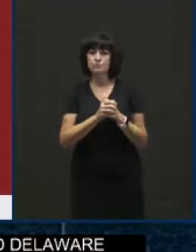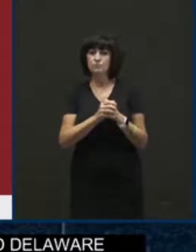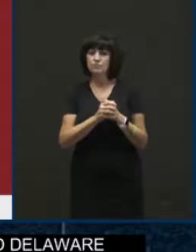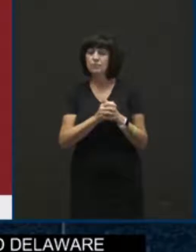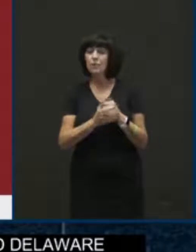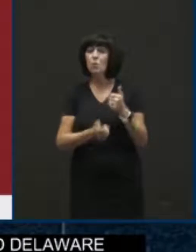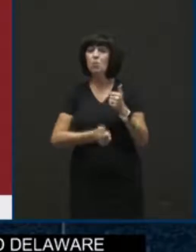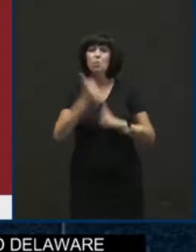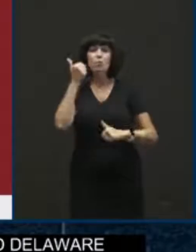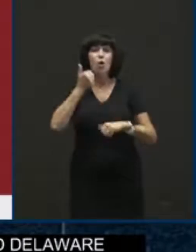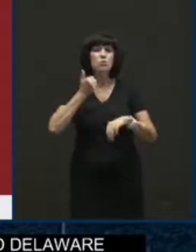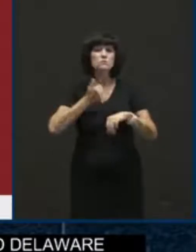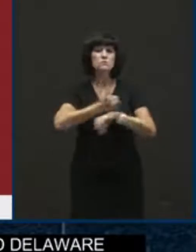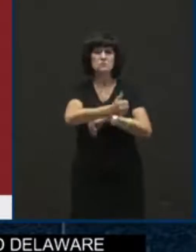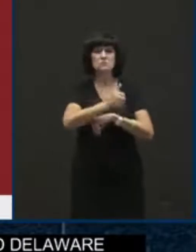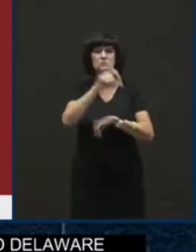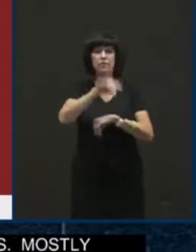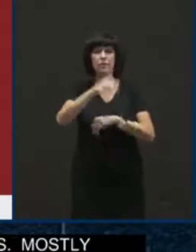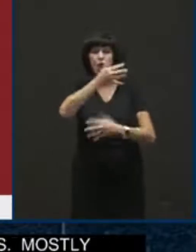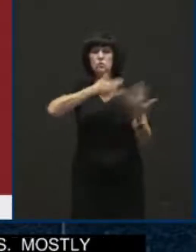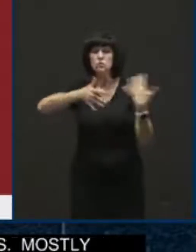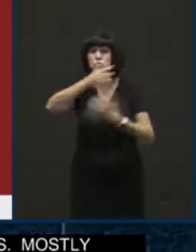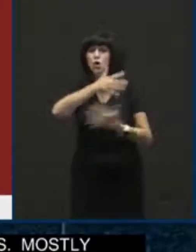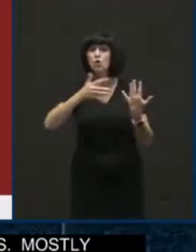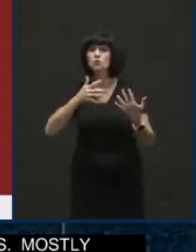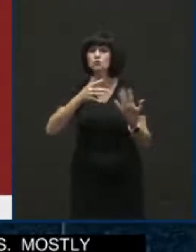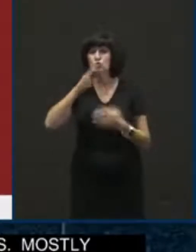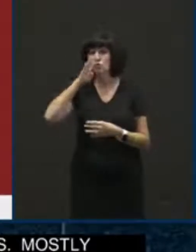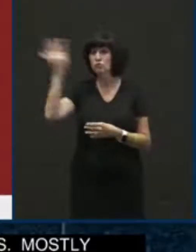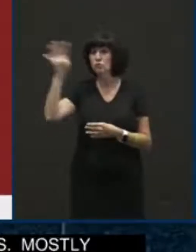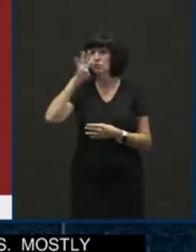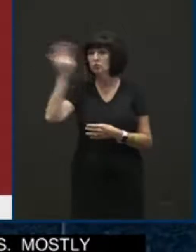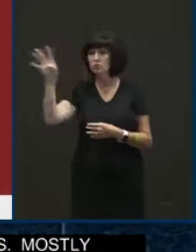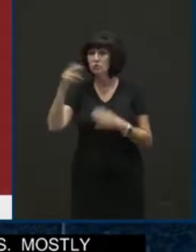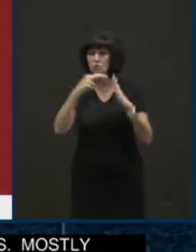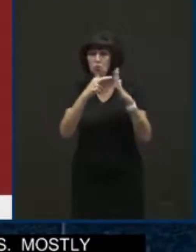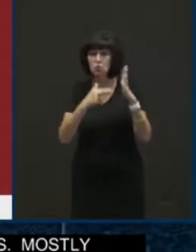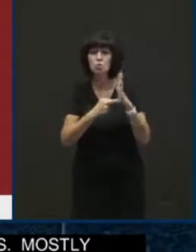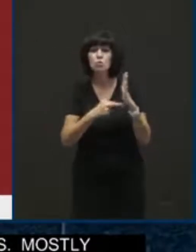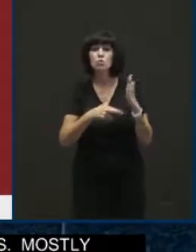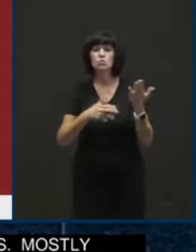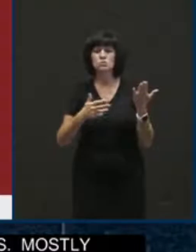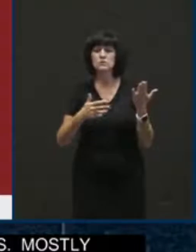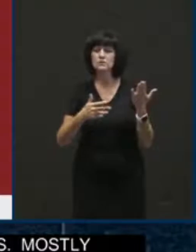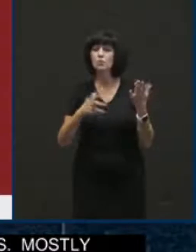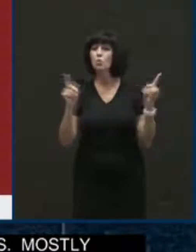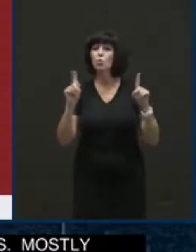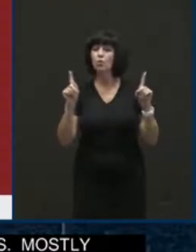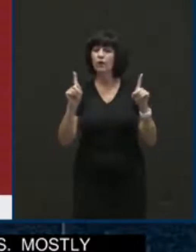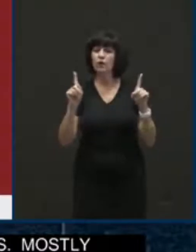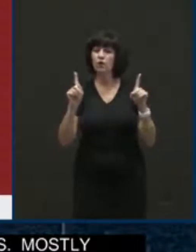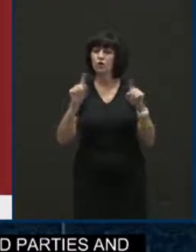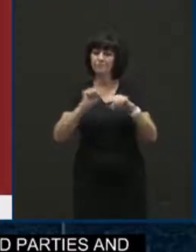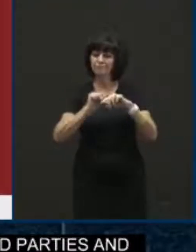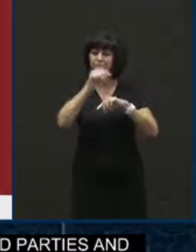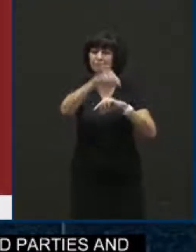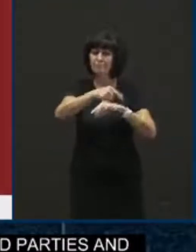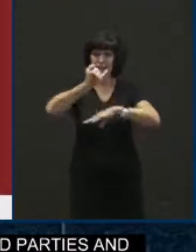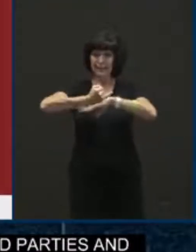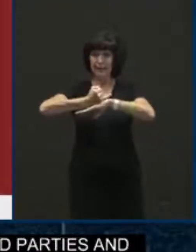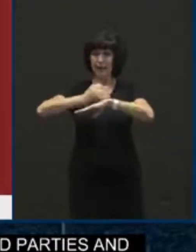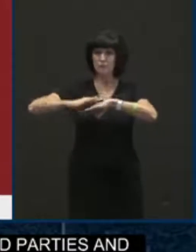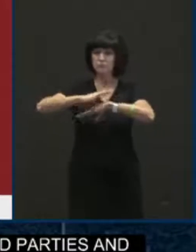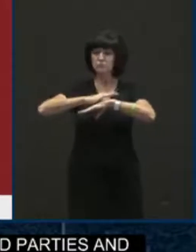off-campus social activity, parties and the like that are beyond the allowances, certainly in the